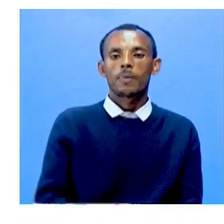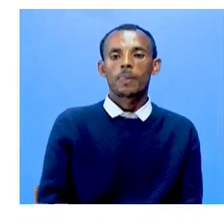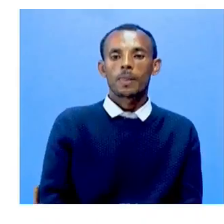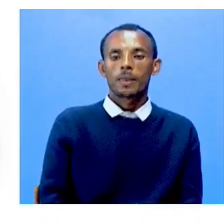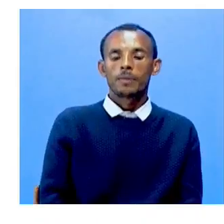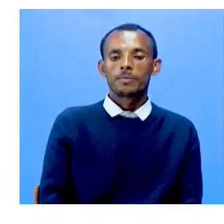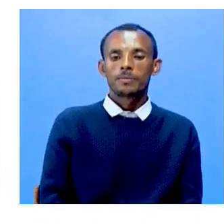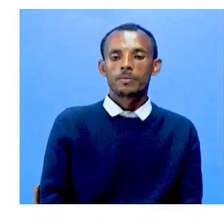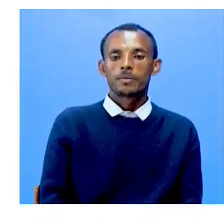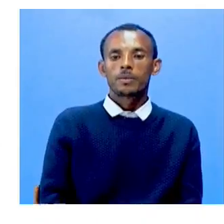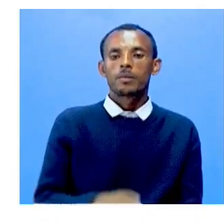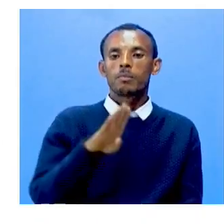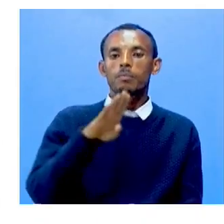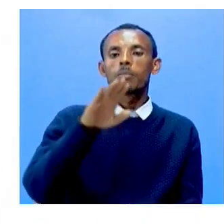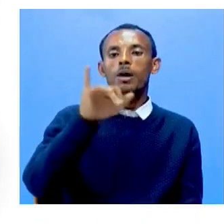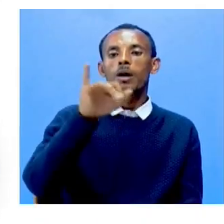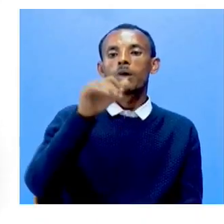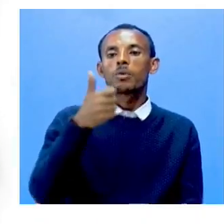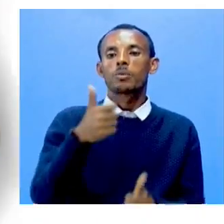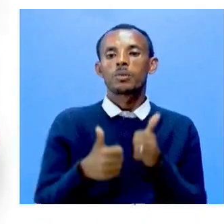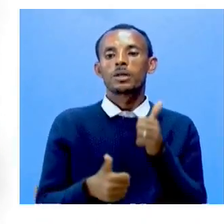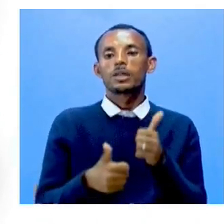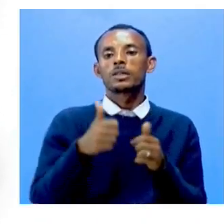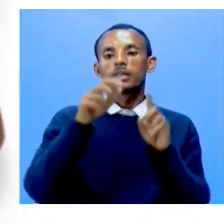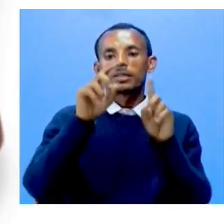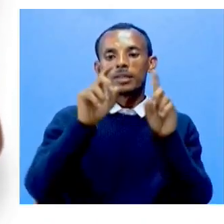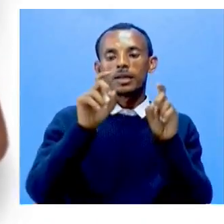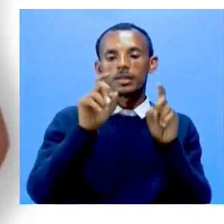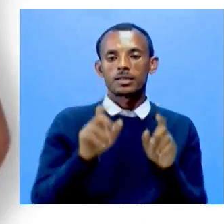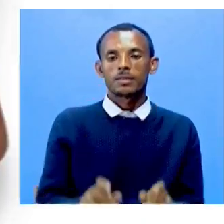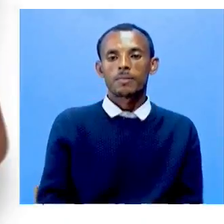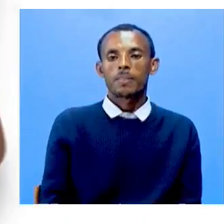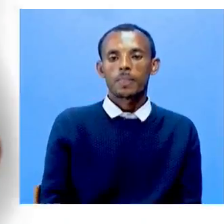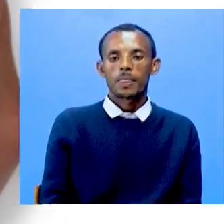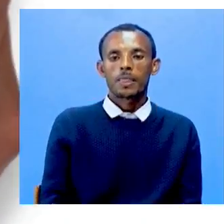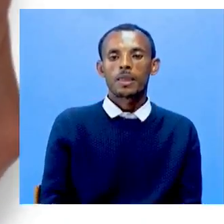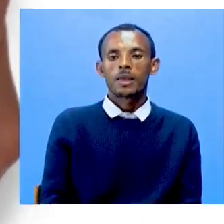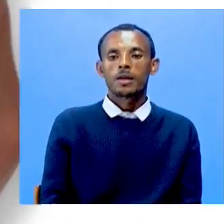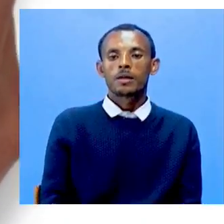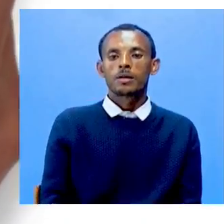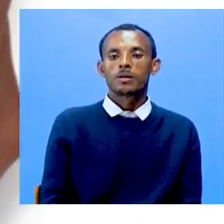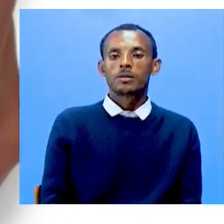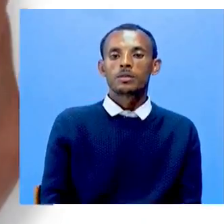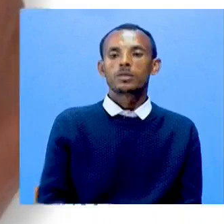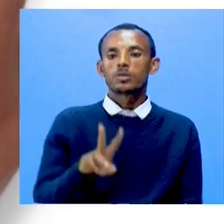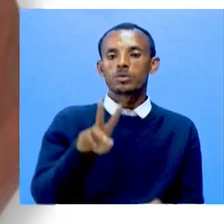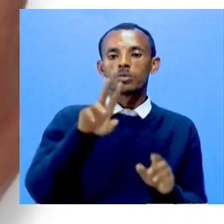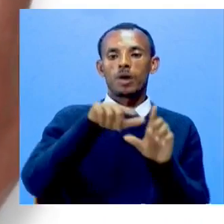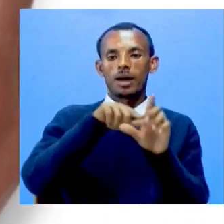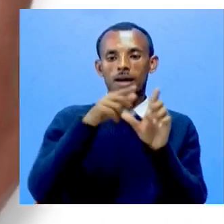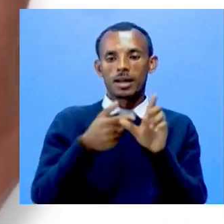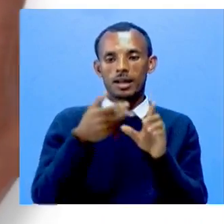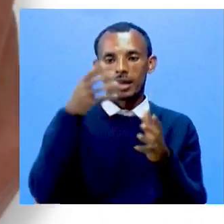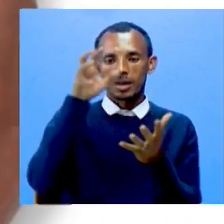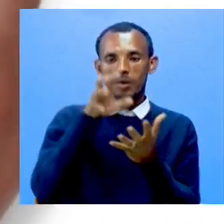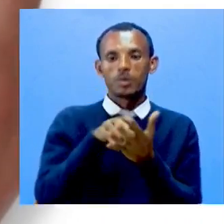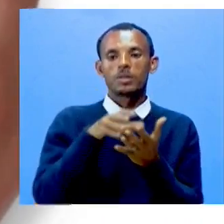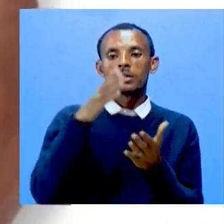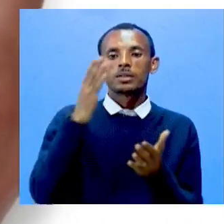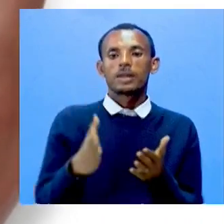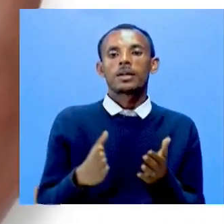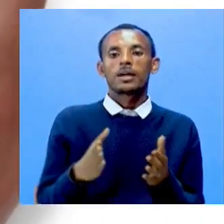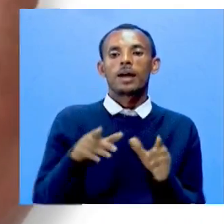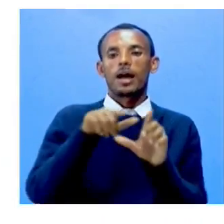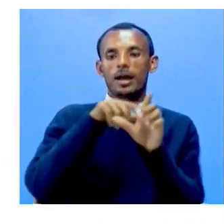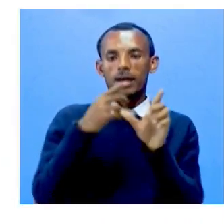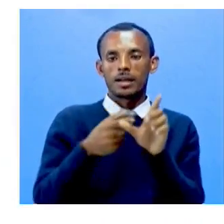CBA, by which congruency test by two angles in the included side, that is angle